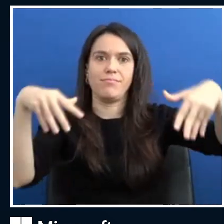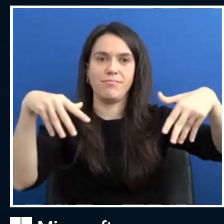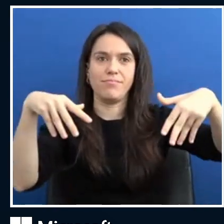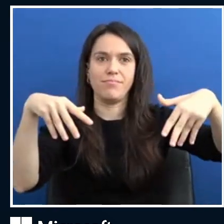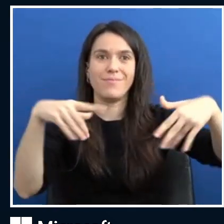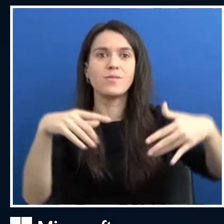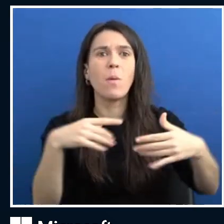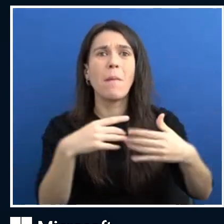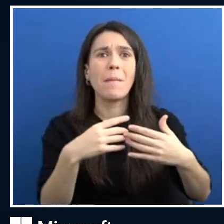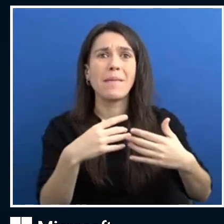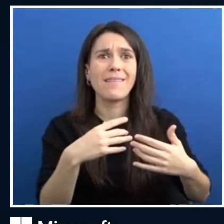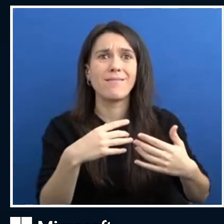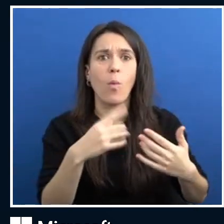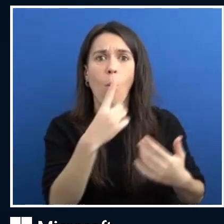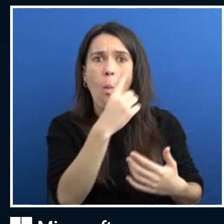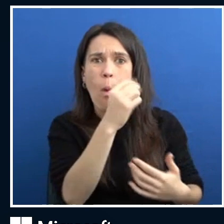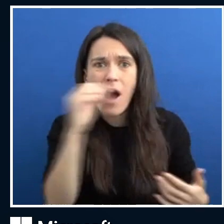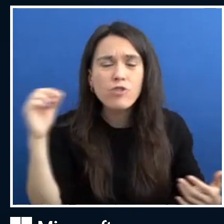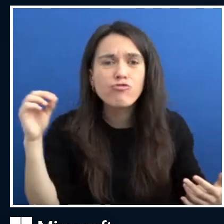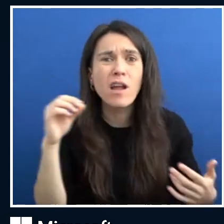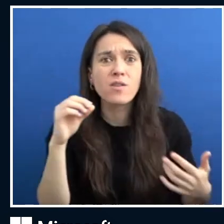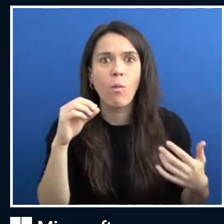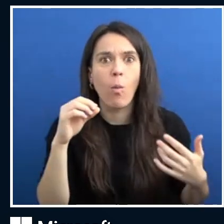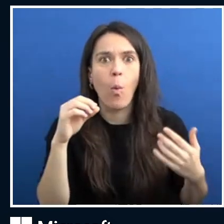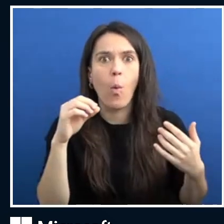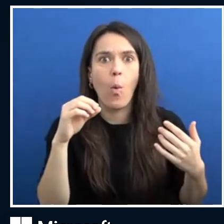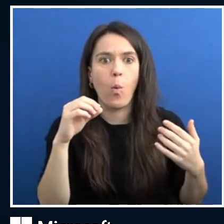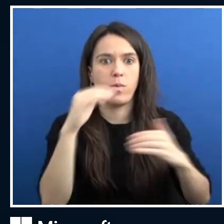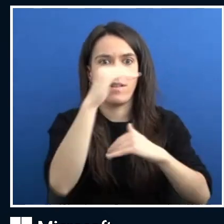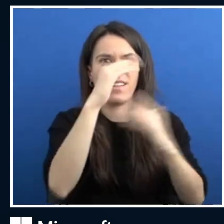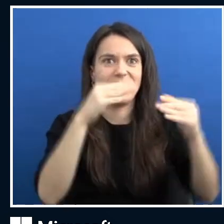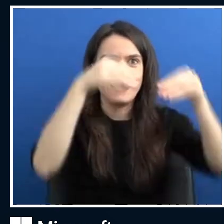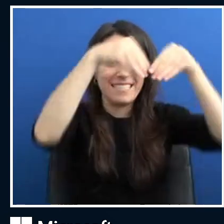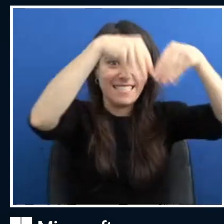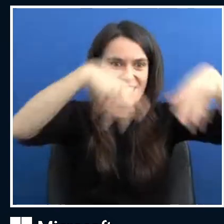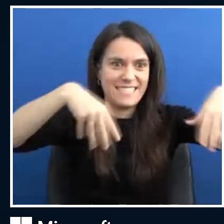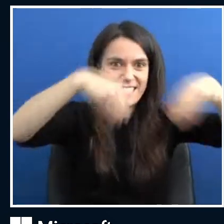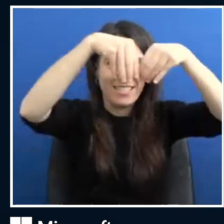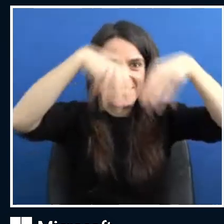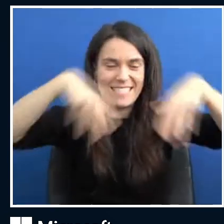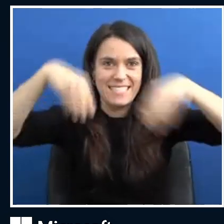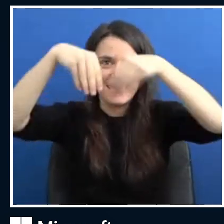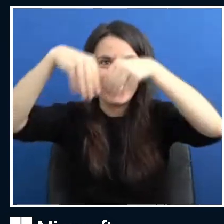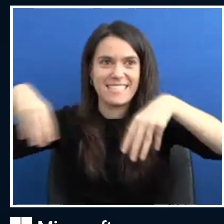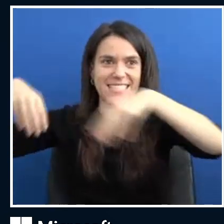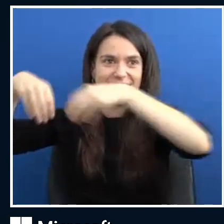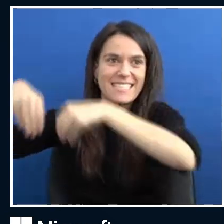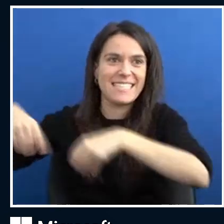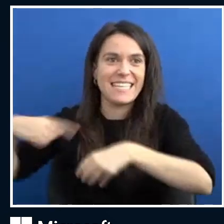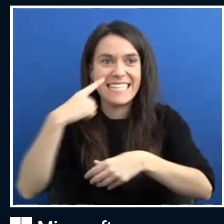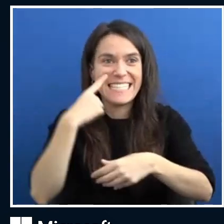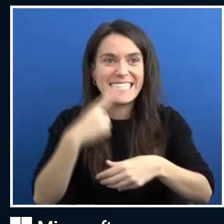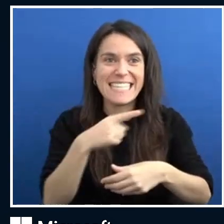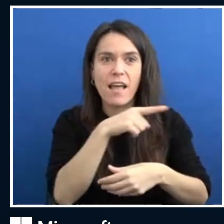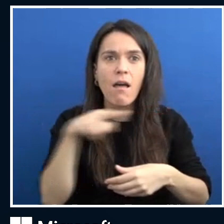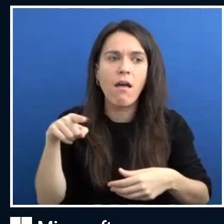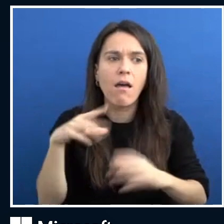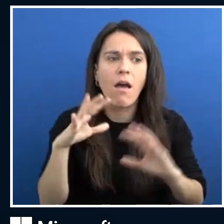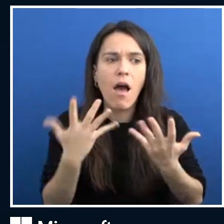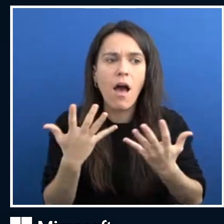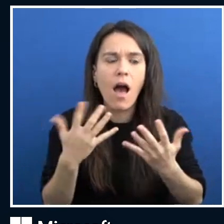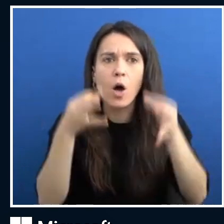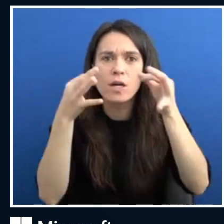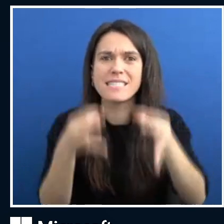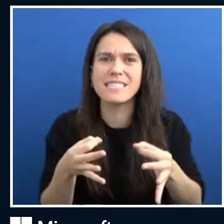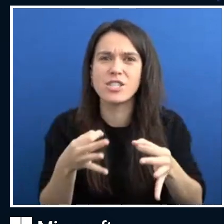these decision trees, each of the decision tree will give you a different class. So as I mentioned, when you use decision tree, at the end you